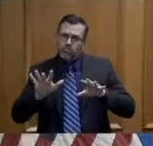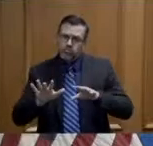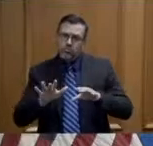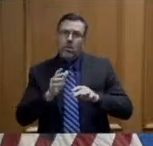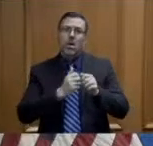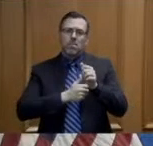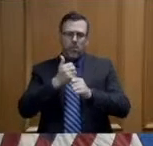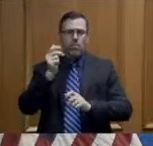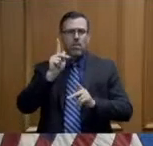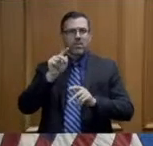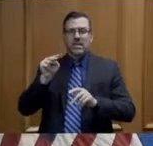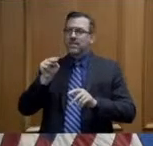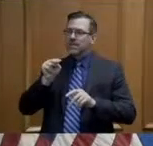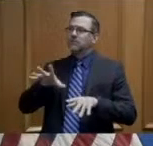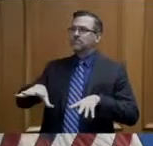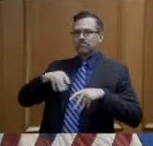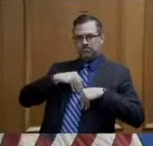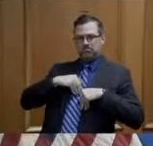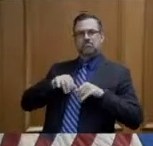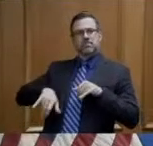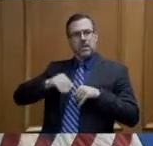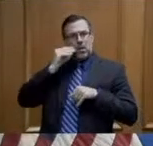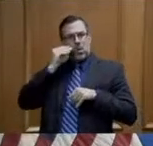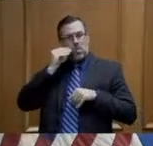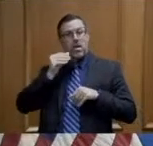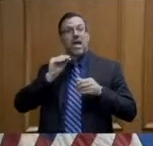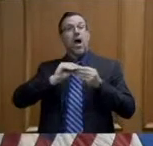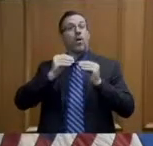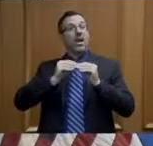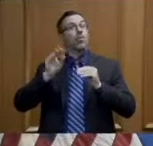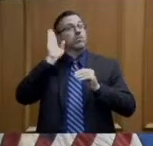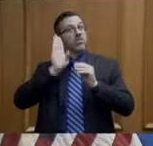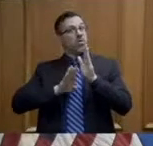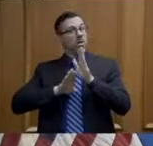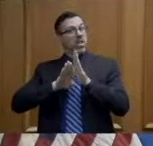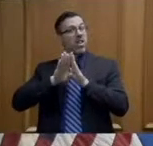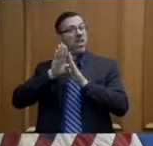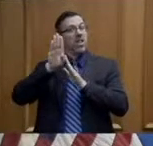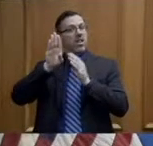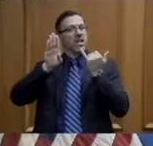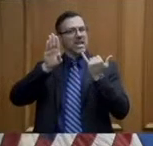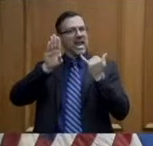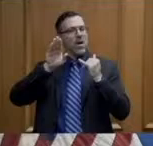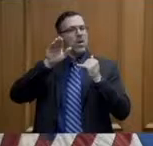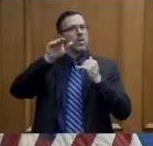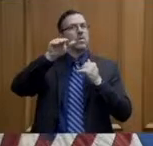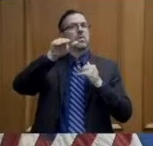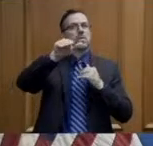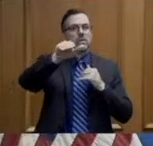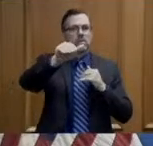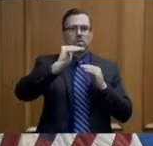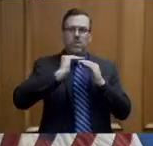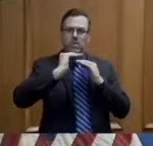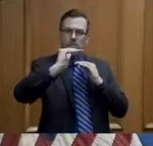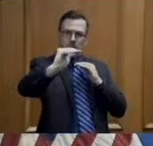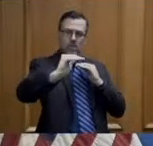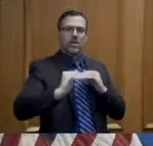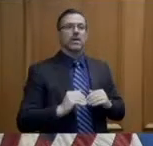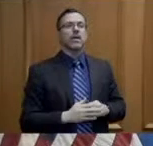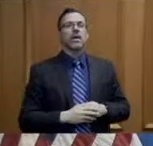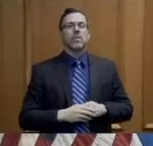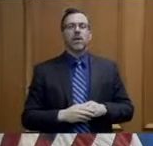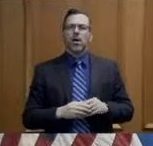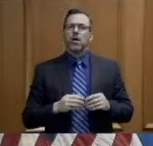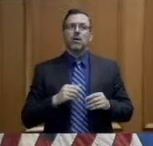there. It's working. Our curve is flattened. Our numbers are going in the right direction. We need some more confirmation